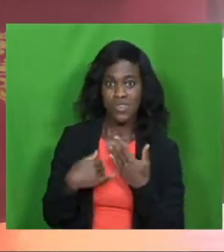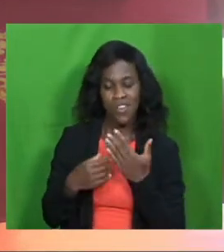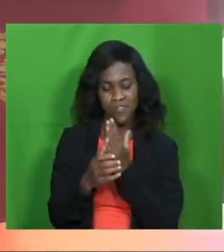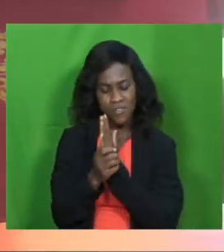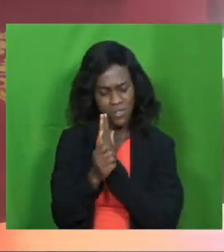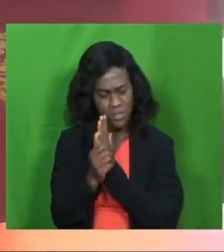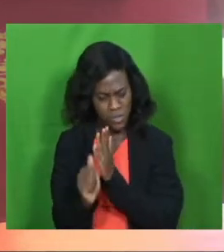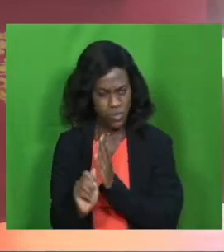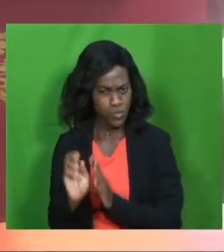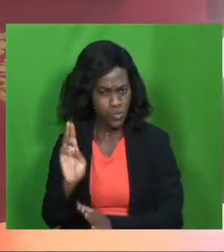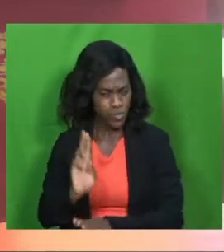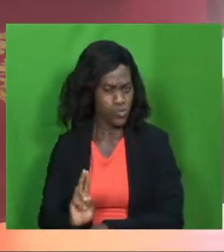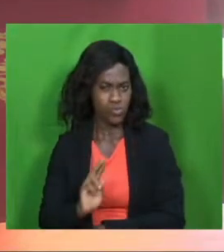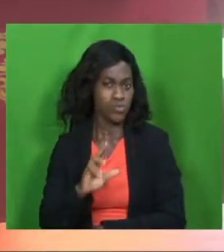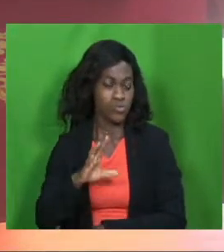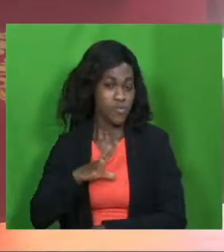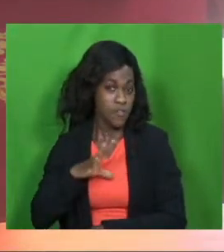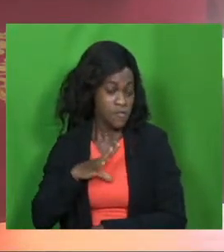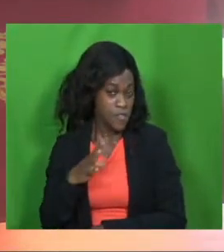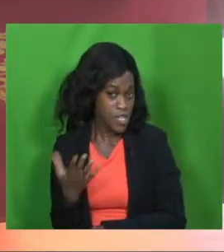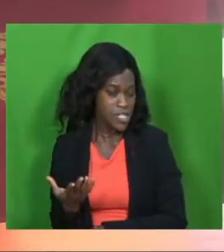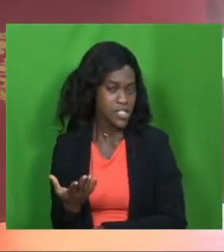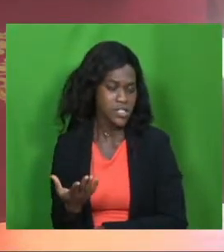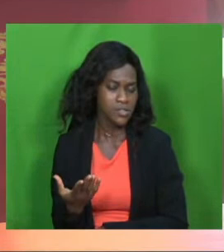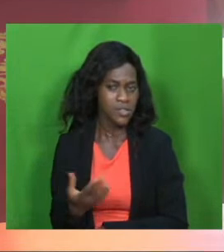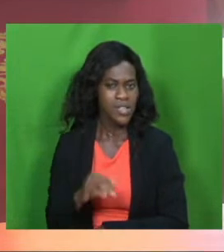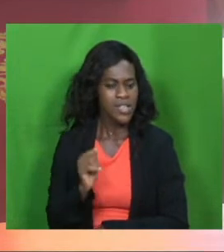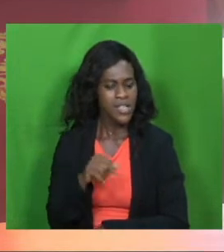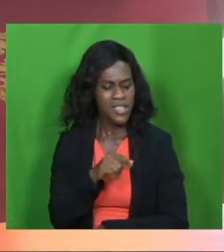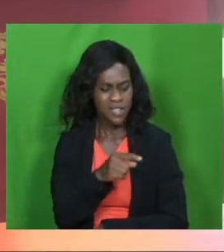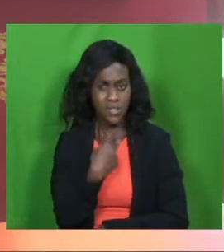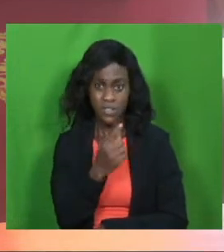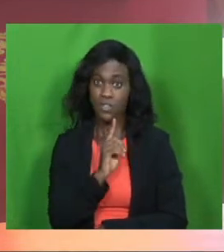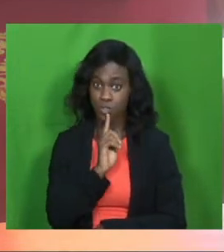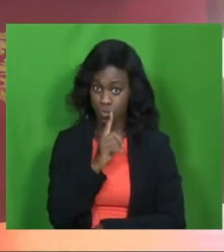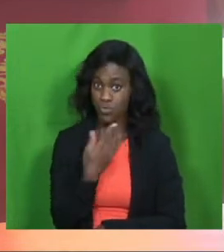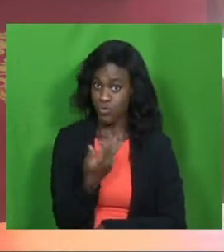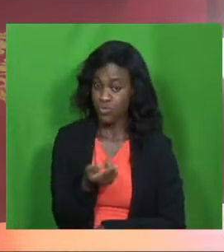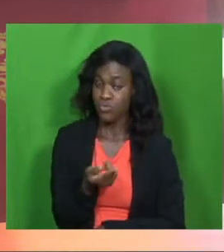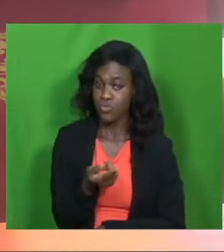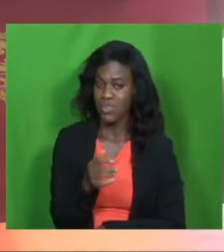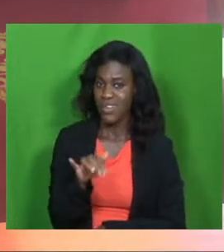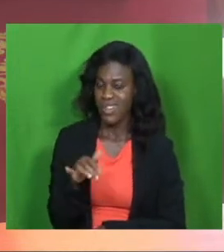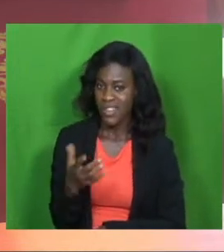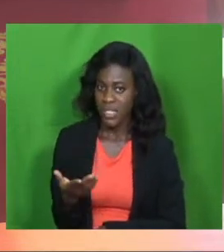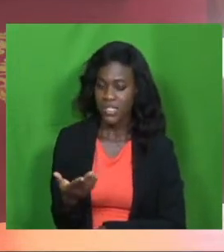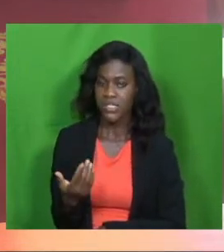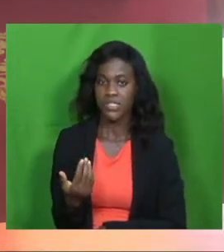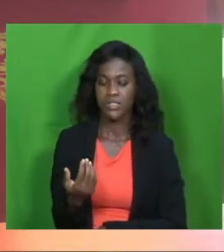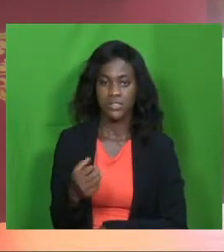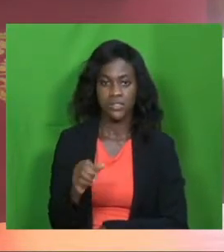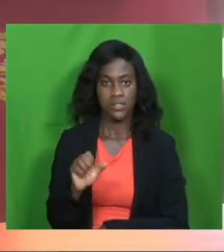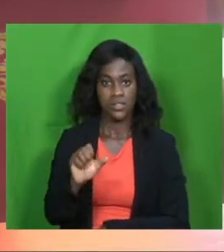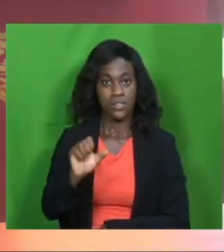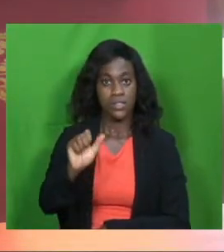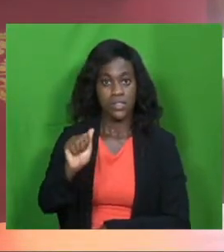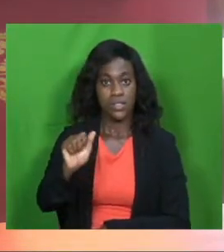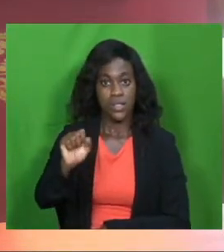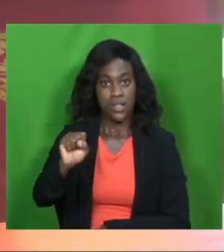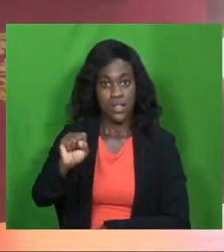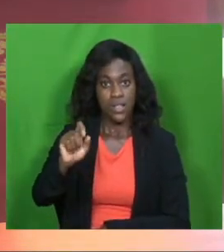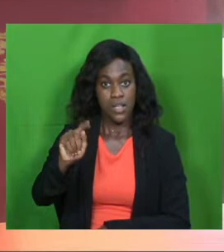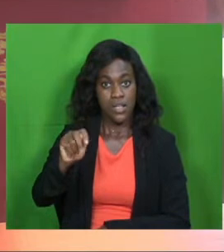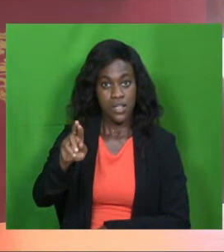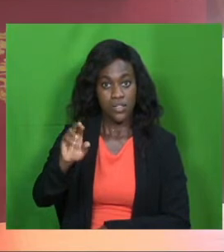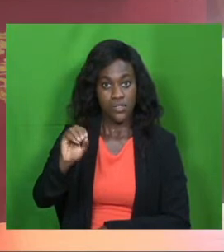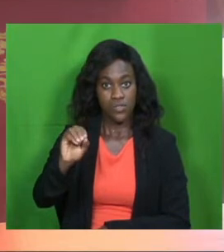country. Mr. Speaker, yes, my brother is right that the AstroTurf as compared to